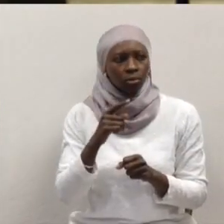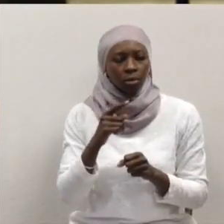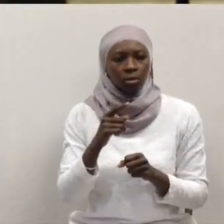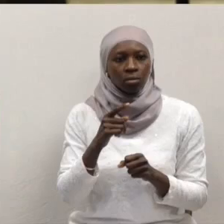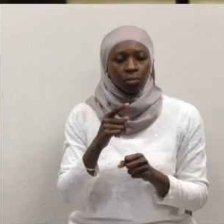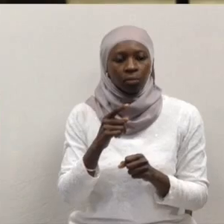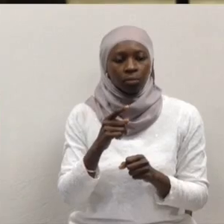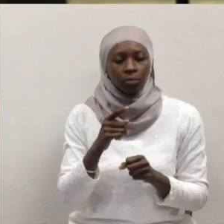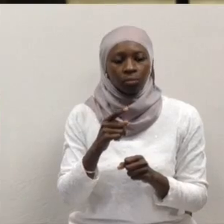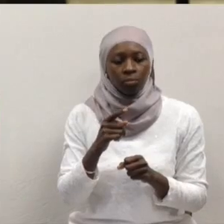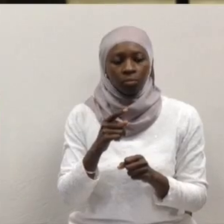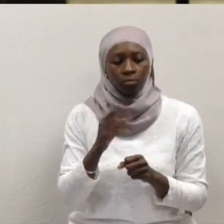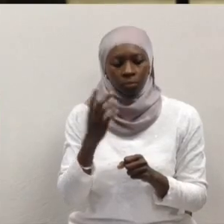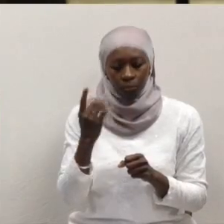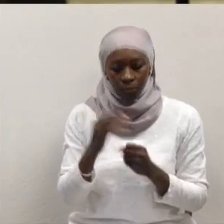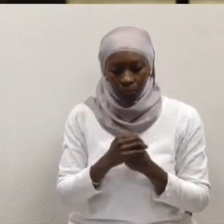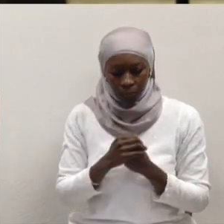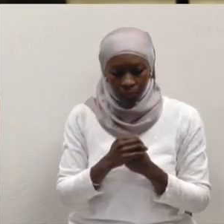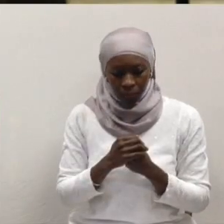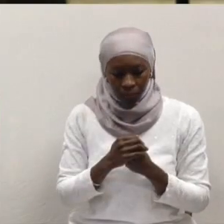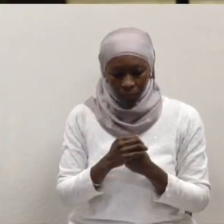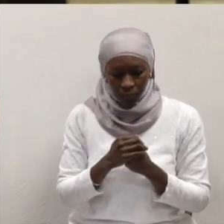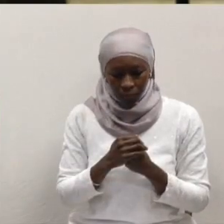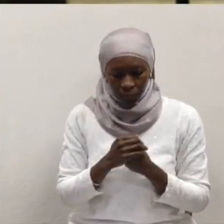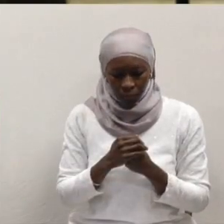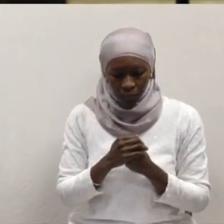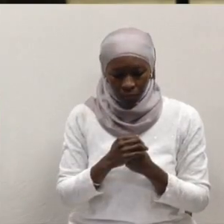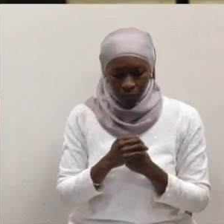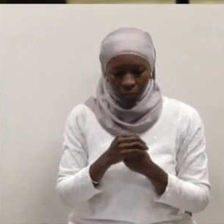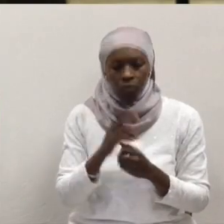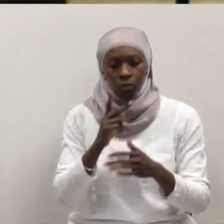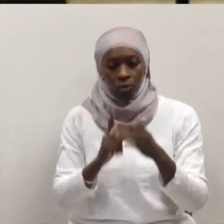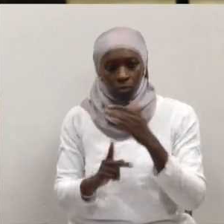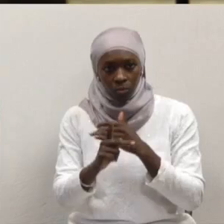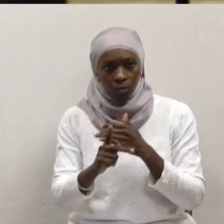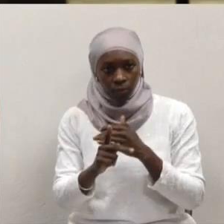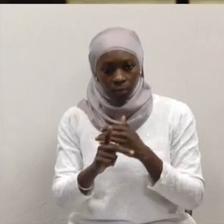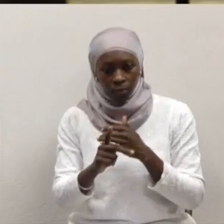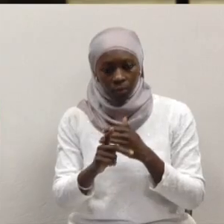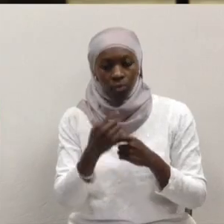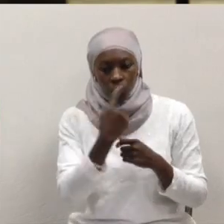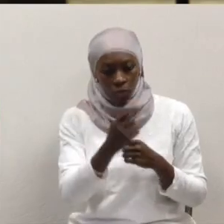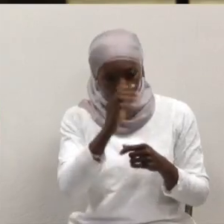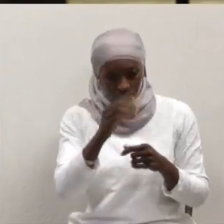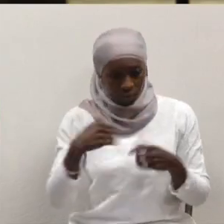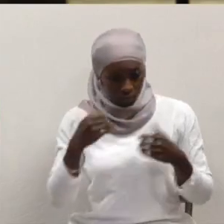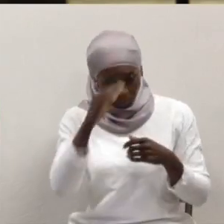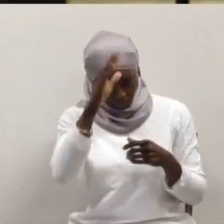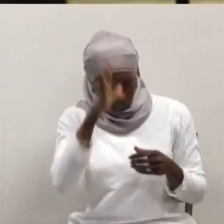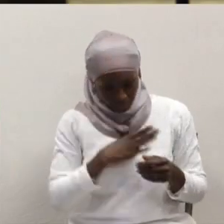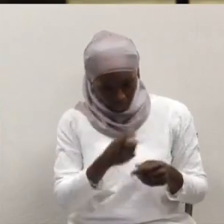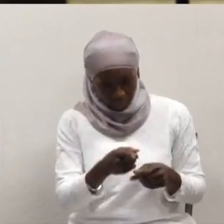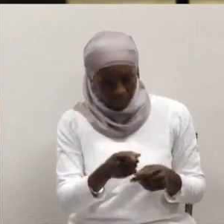Prophet lived up to his commitment. And he told Suhail the son, go back and